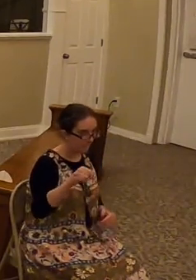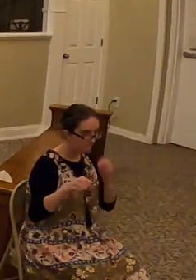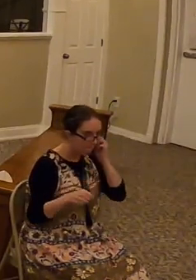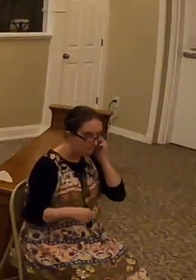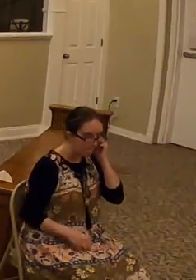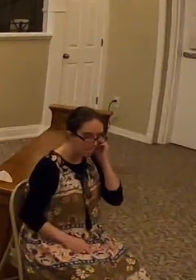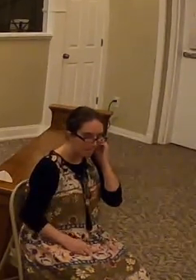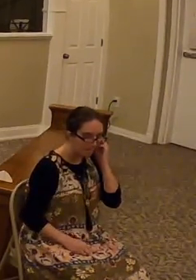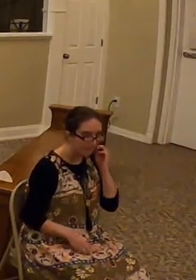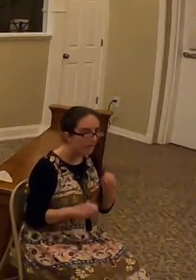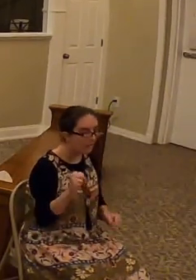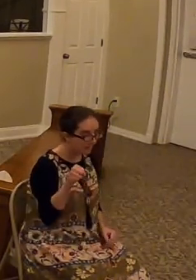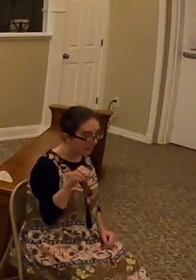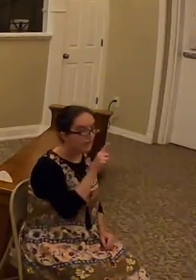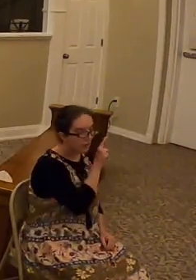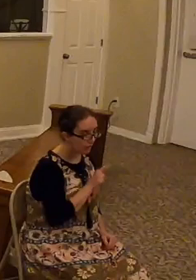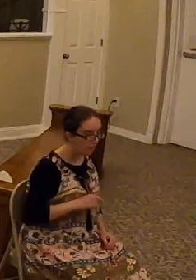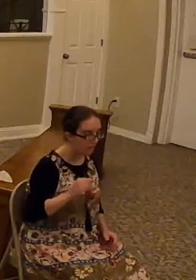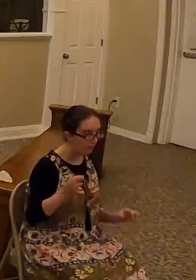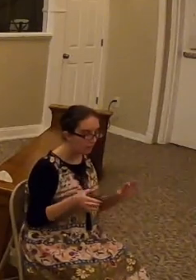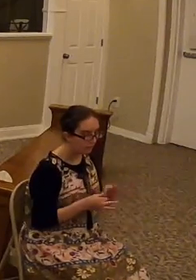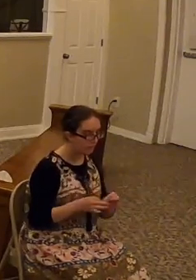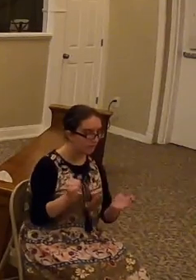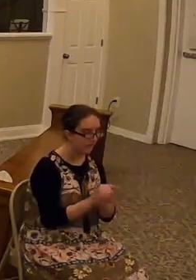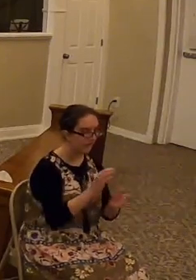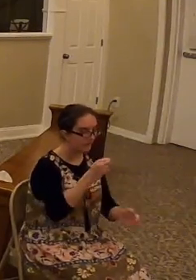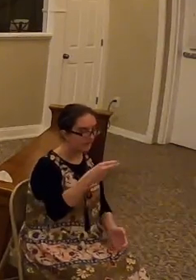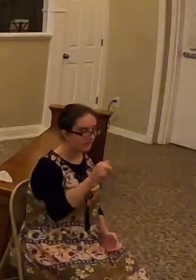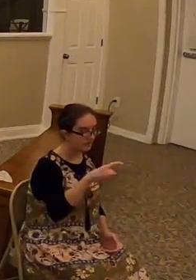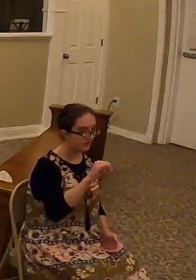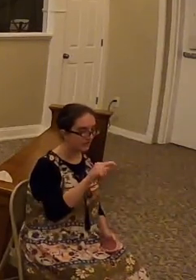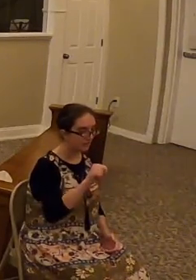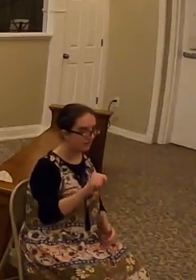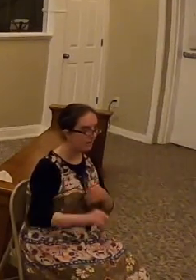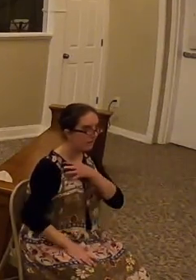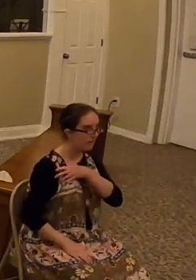Philip! Yeah, yeah, Lord. Go join yourself to that chariot.